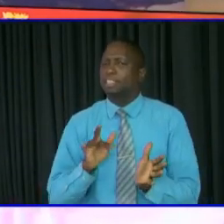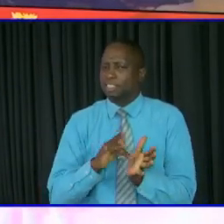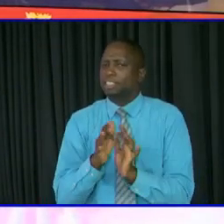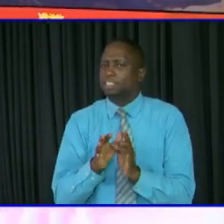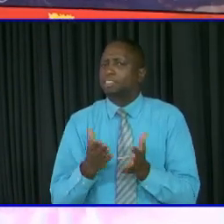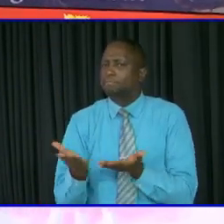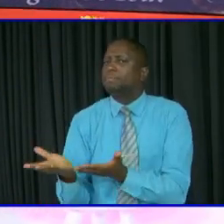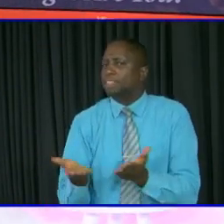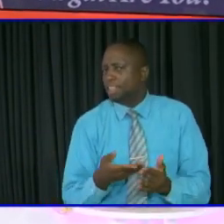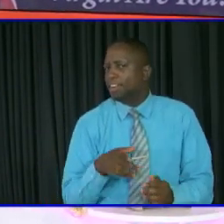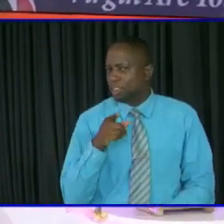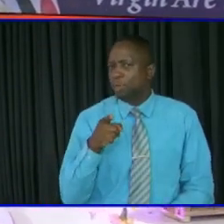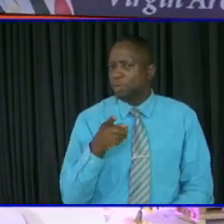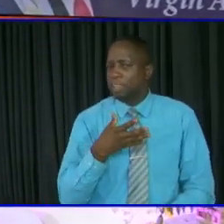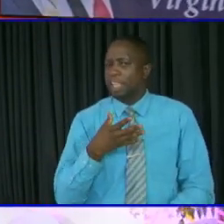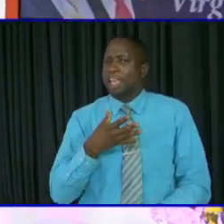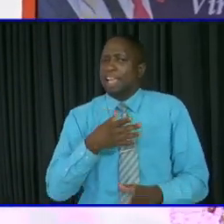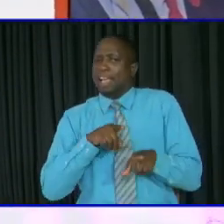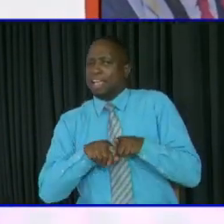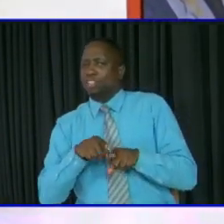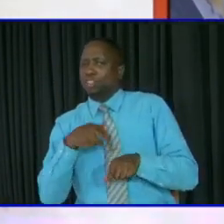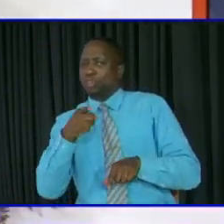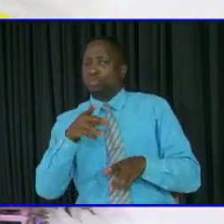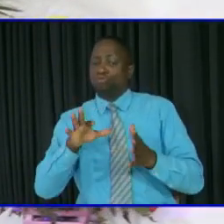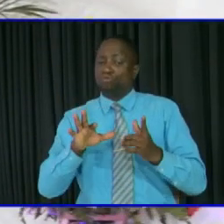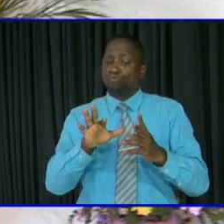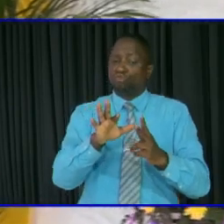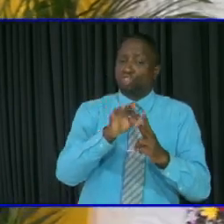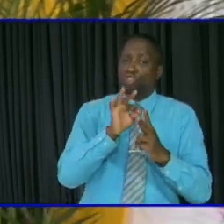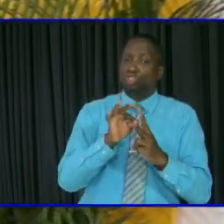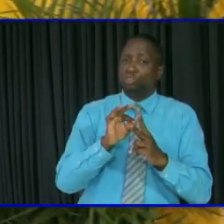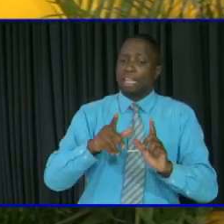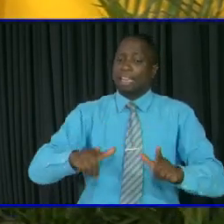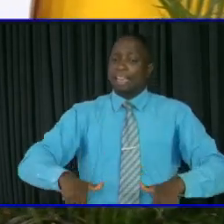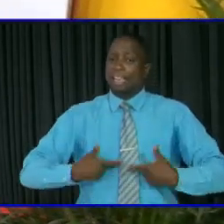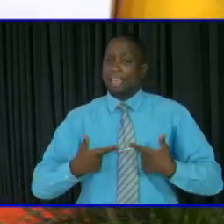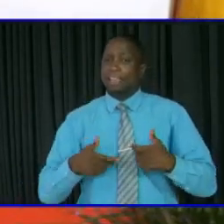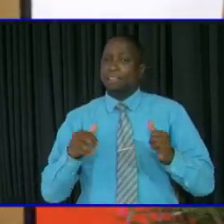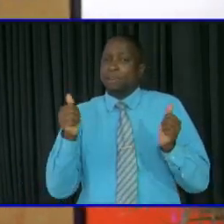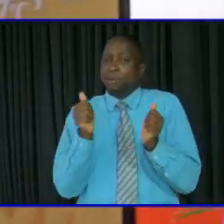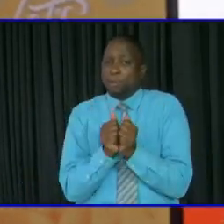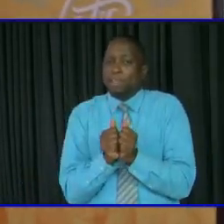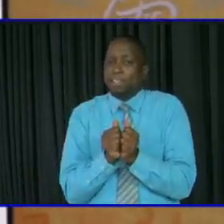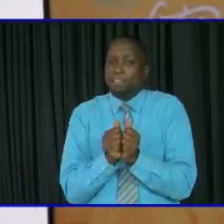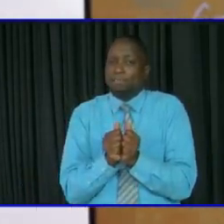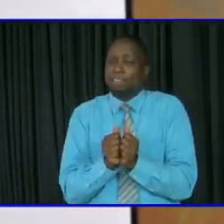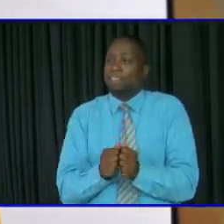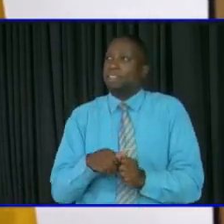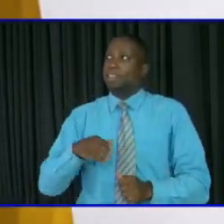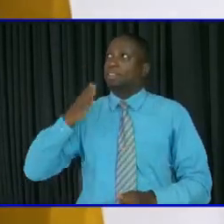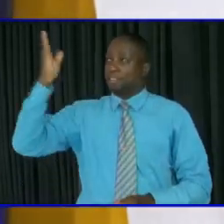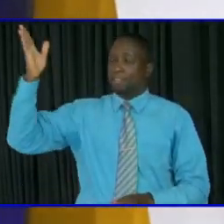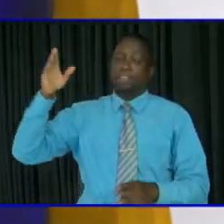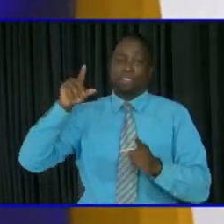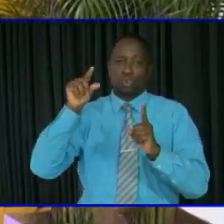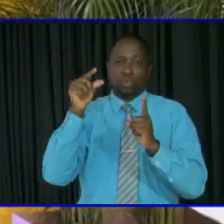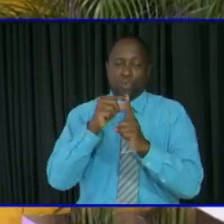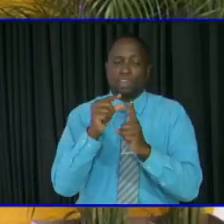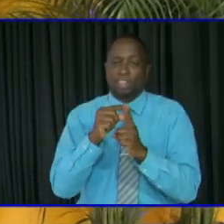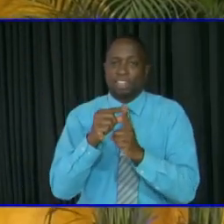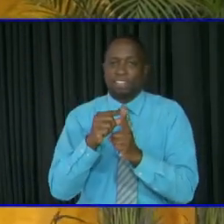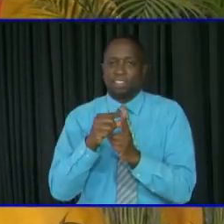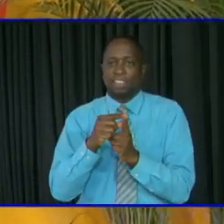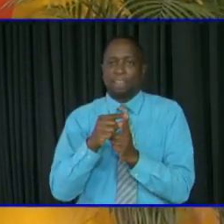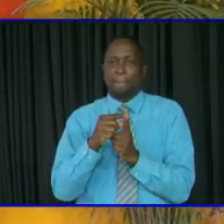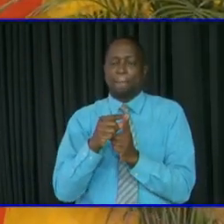you as you choose to live in accordance with his word. Just choose to live in